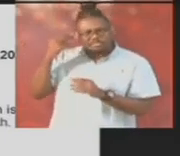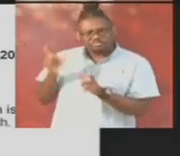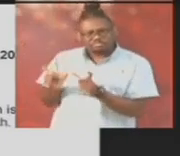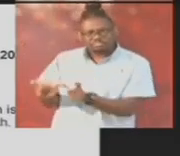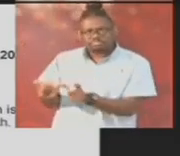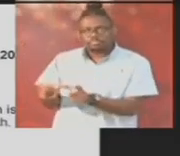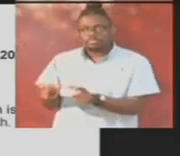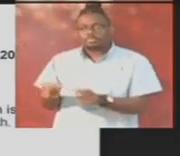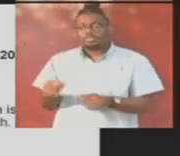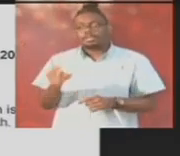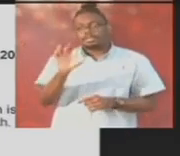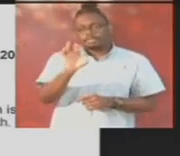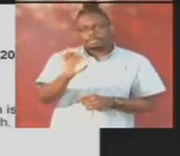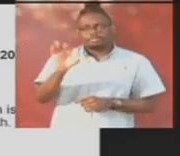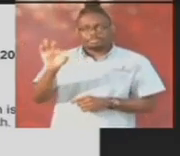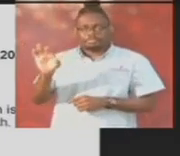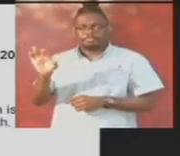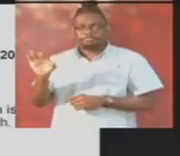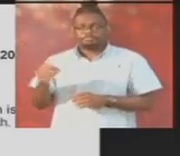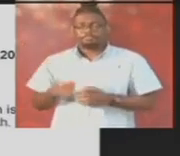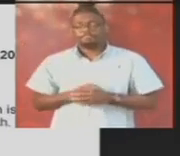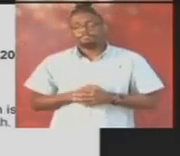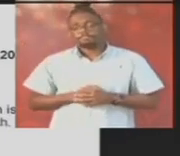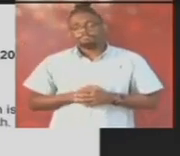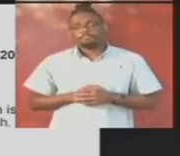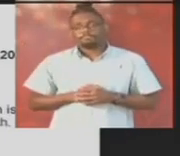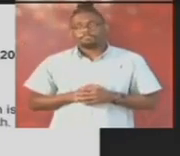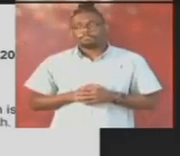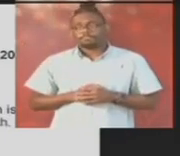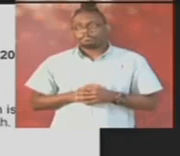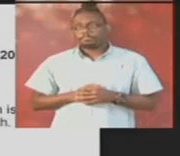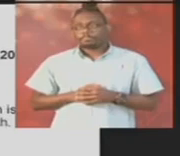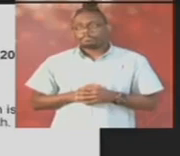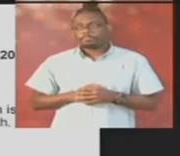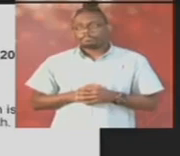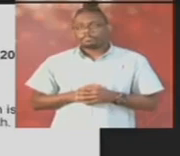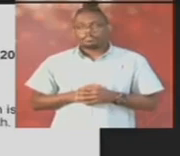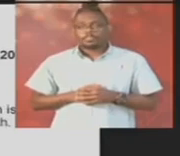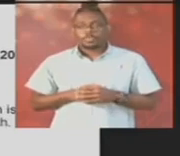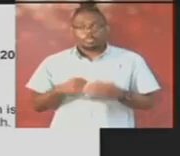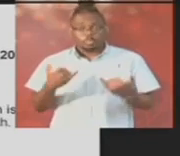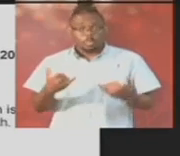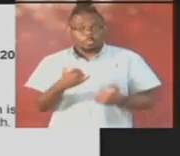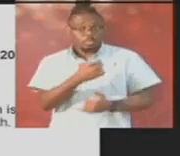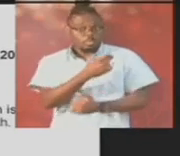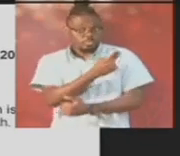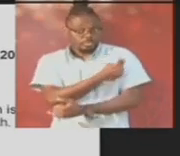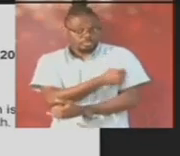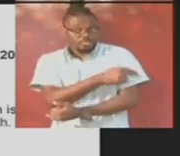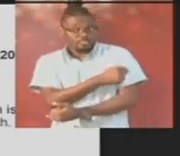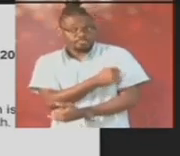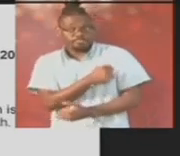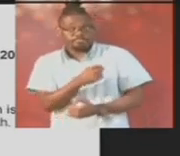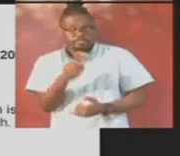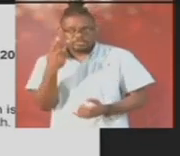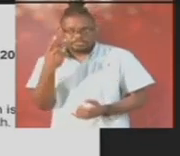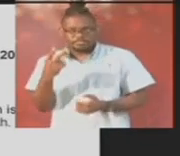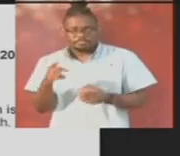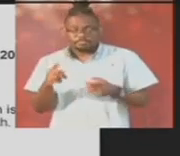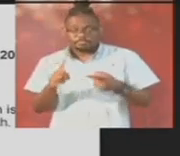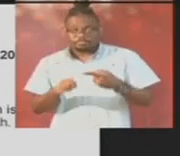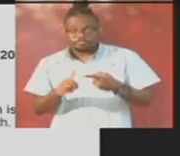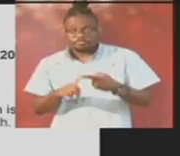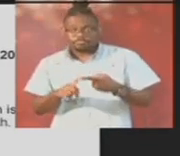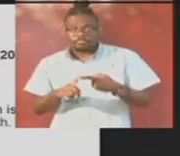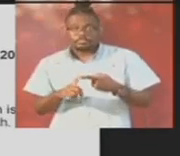in that regard. So I'll break down a little bit the hospital occupancy. So where we have those 152